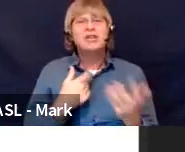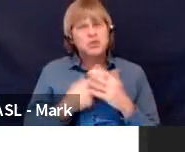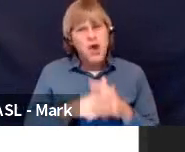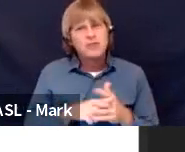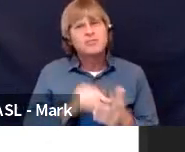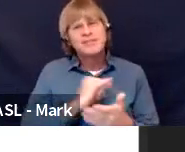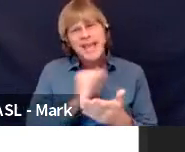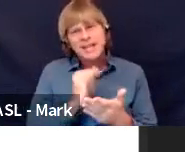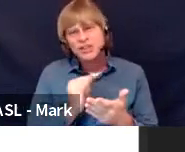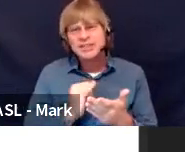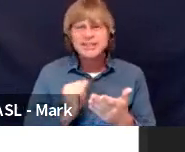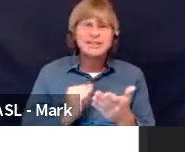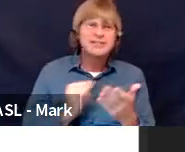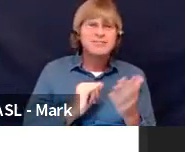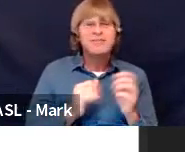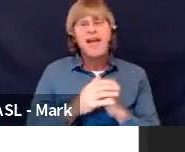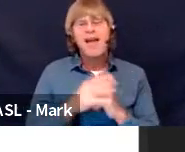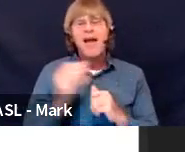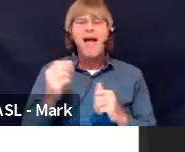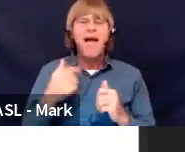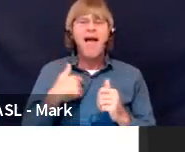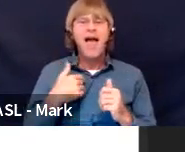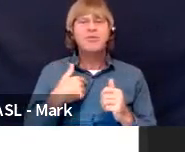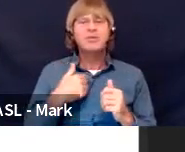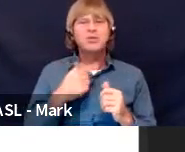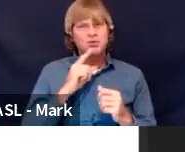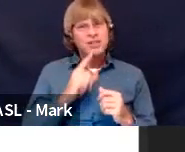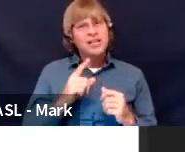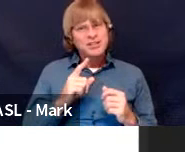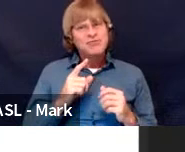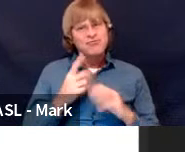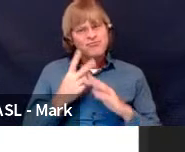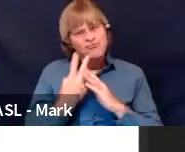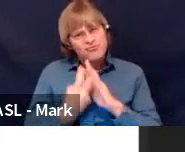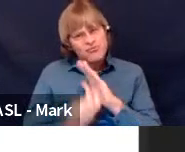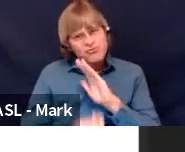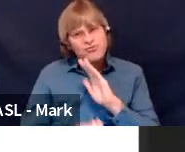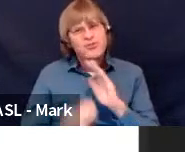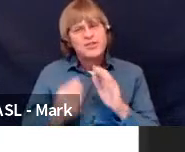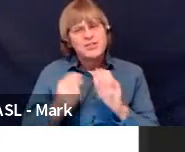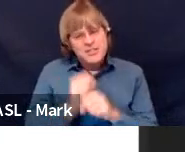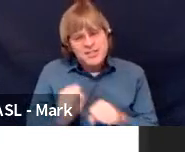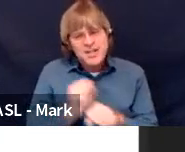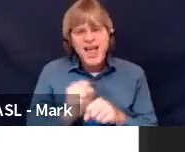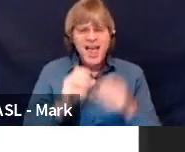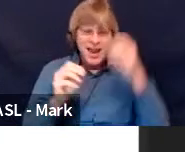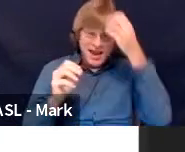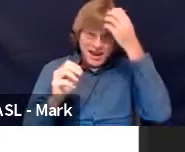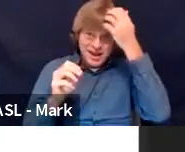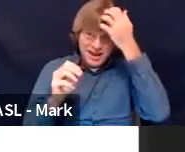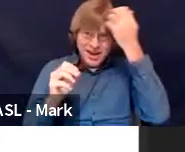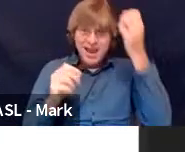making sketches, and I was really getting down into it. And I started having